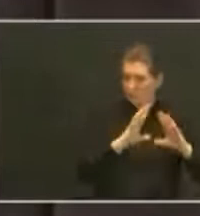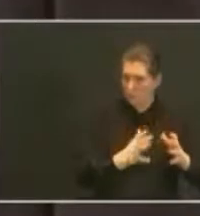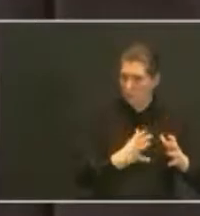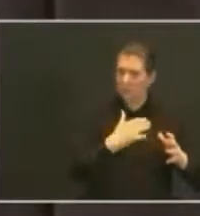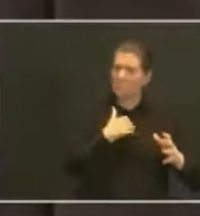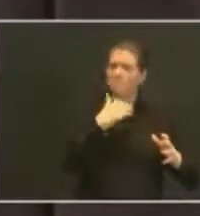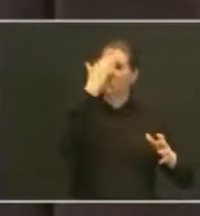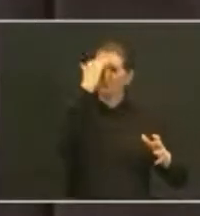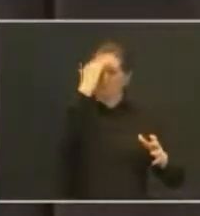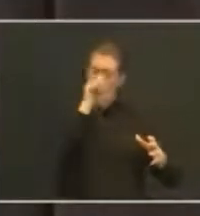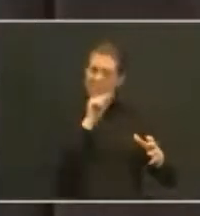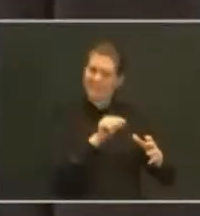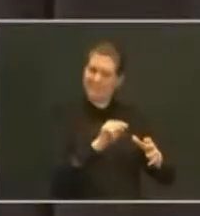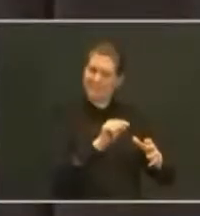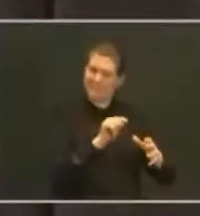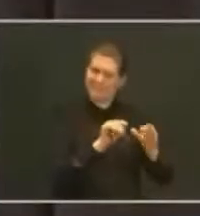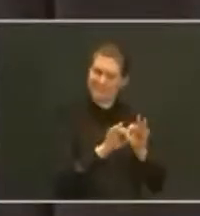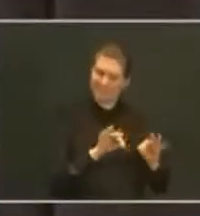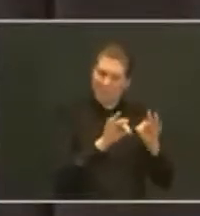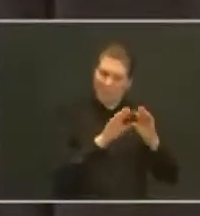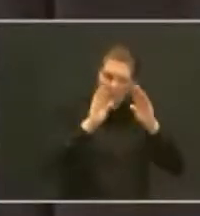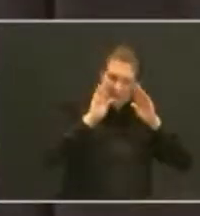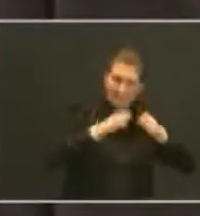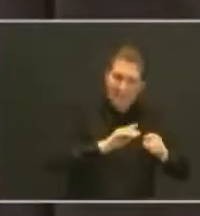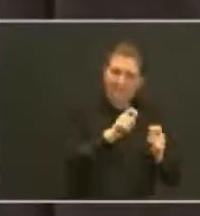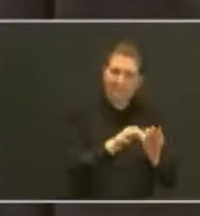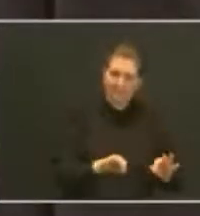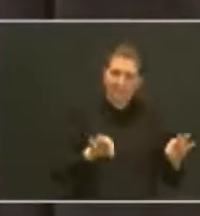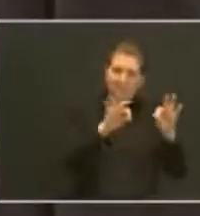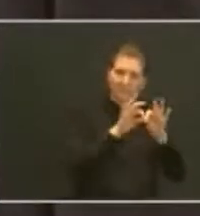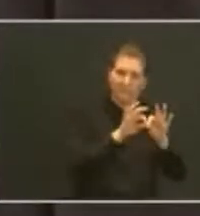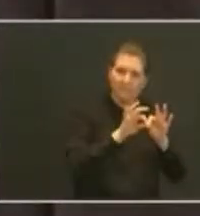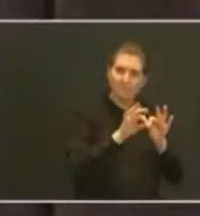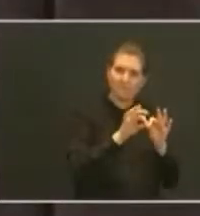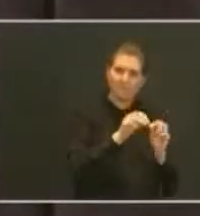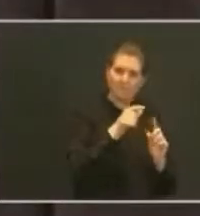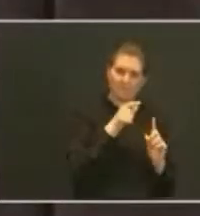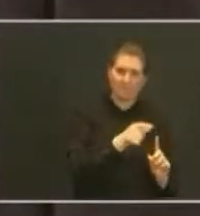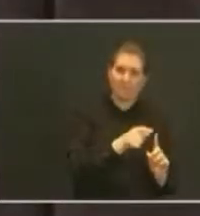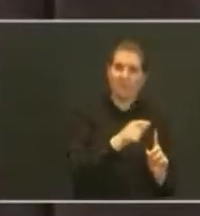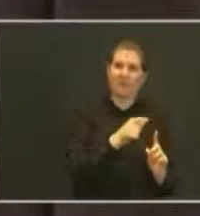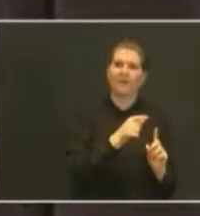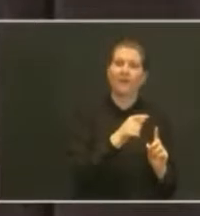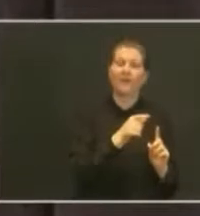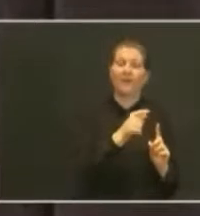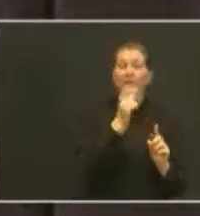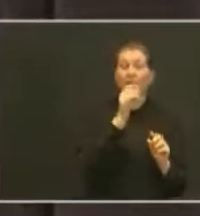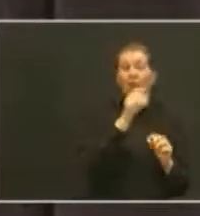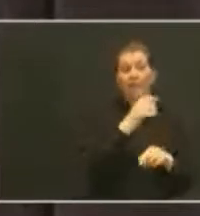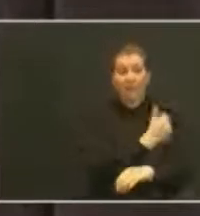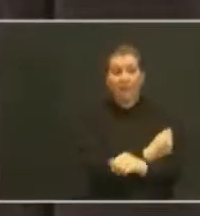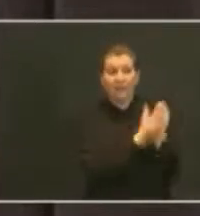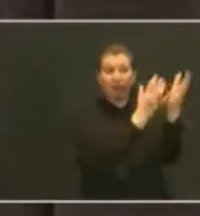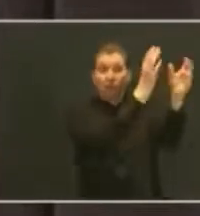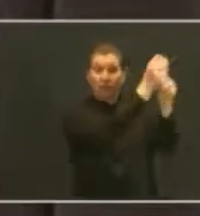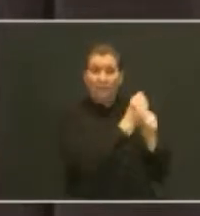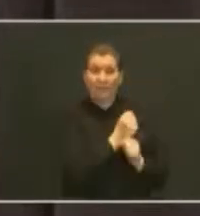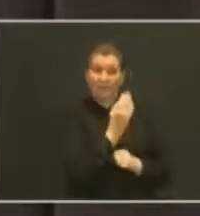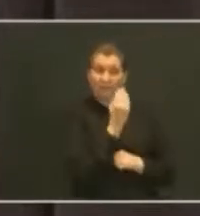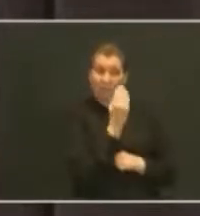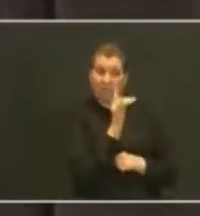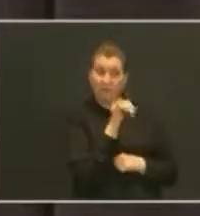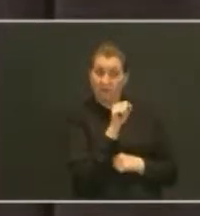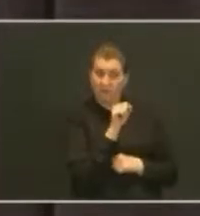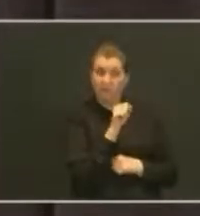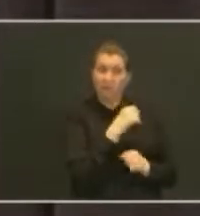targeted, 14 days was the goal we had in mind for being able to get from the